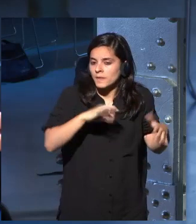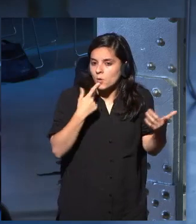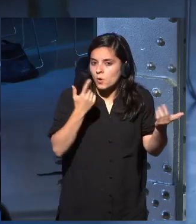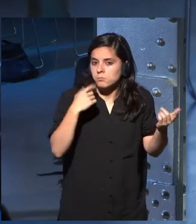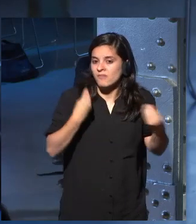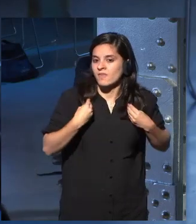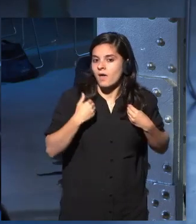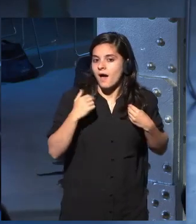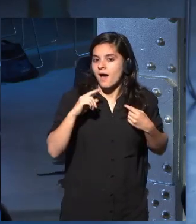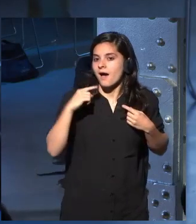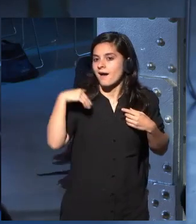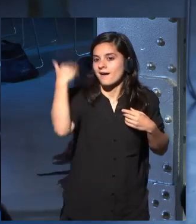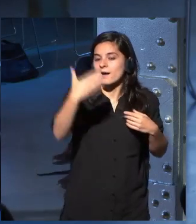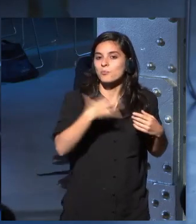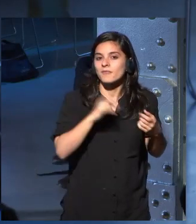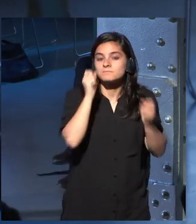Spanish.